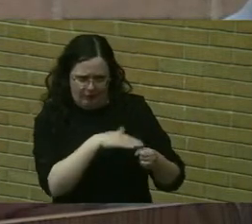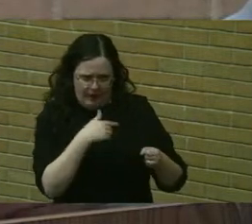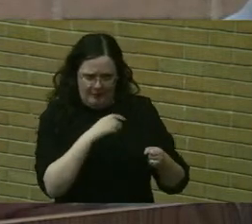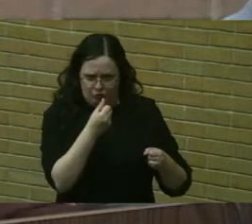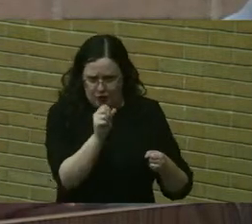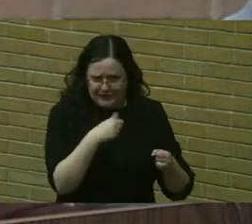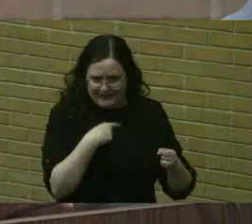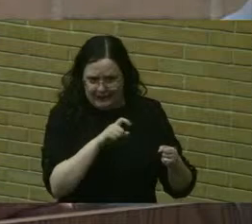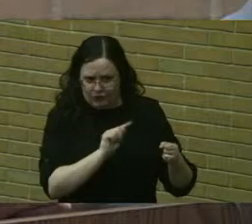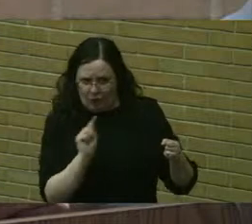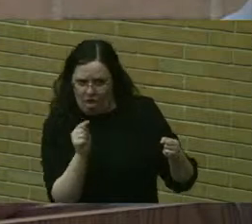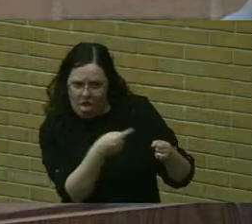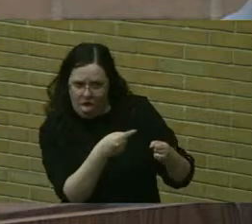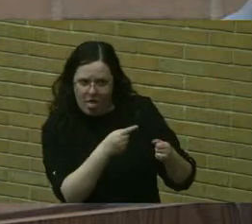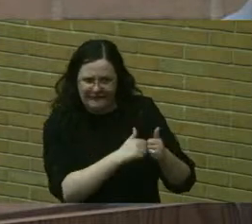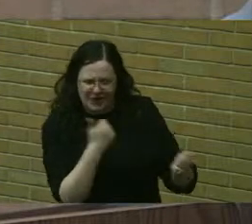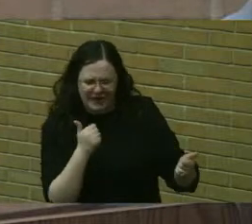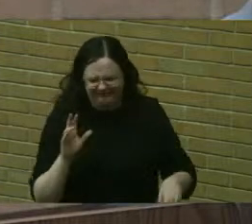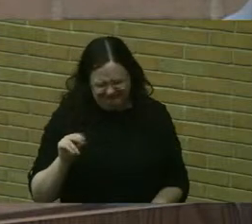protests.